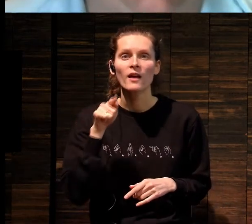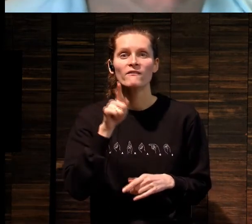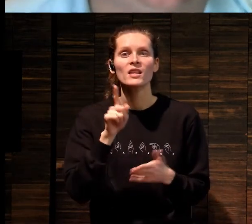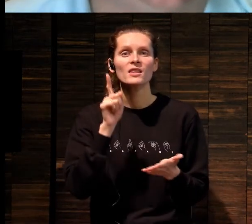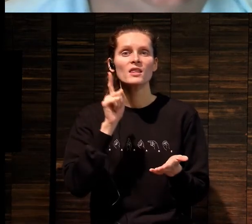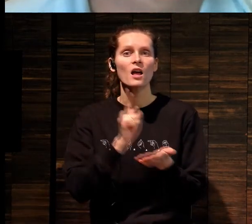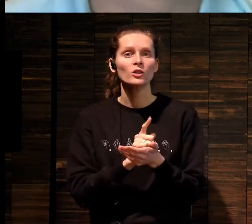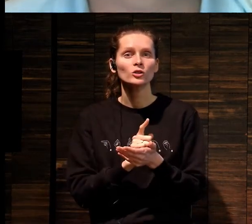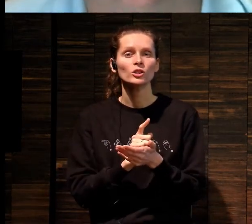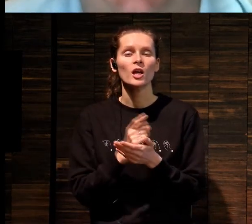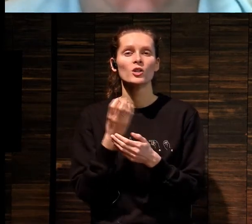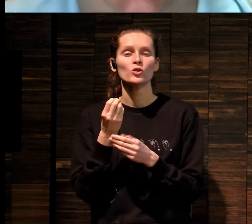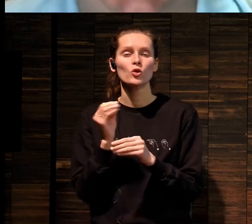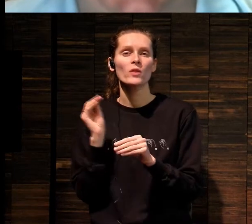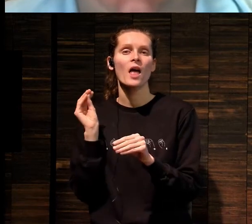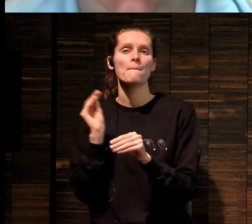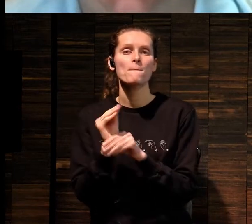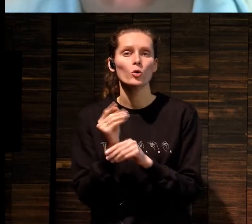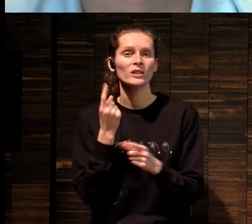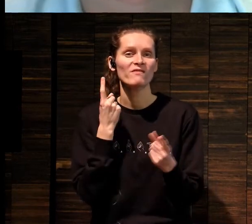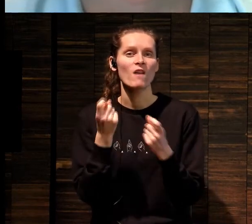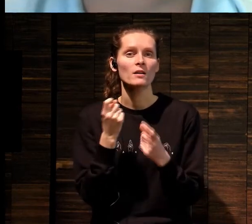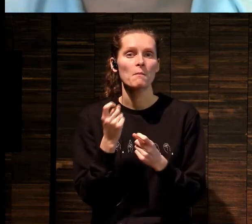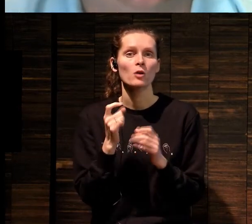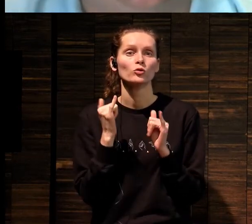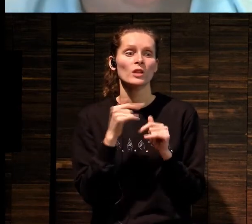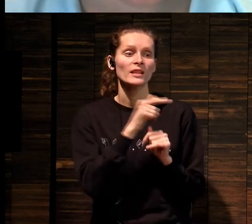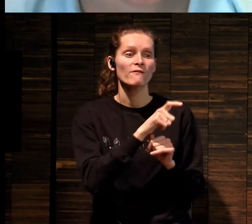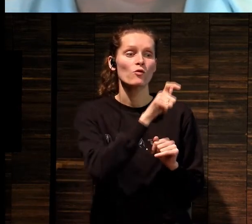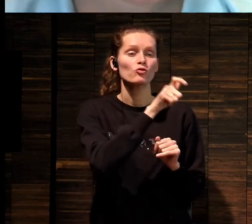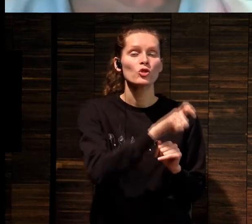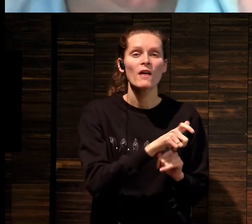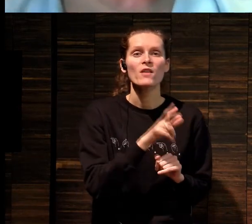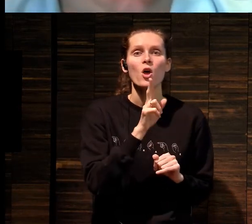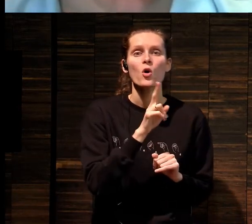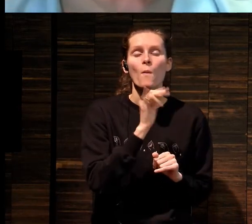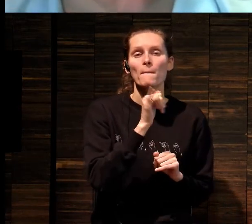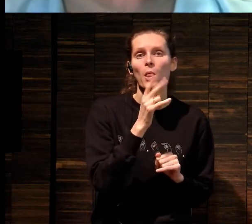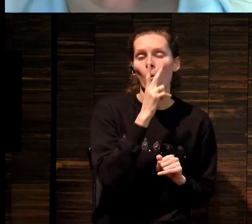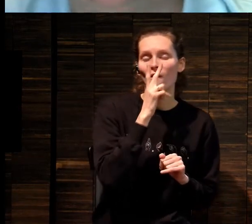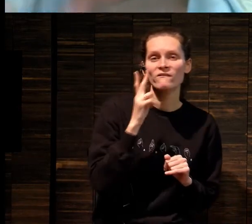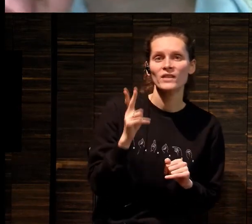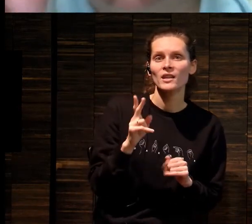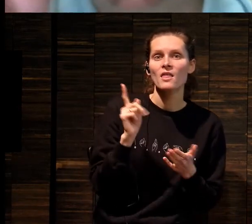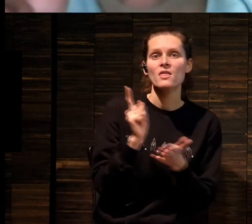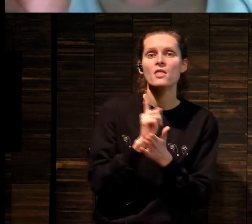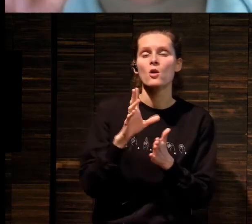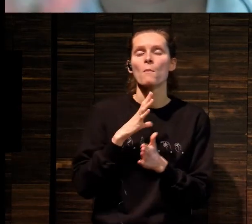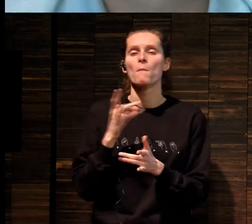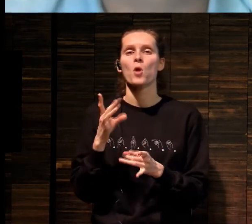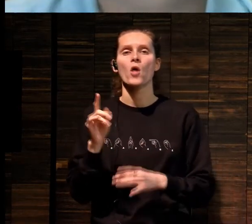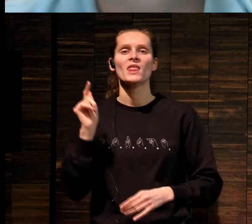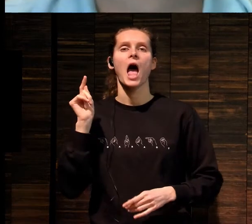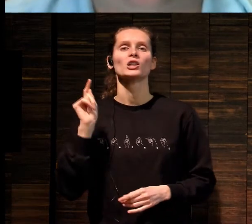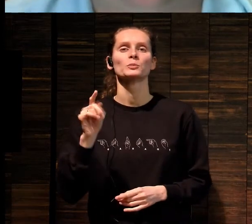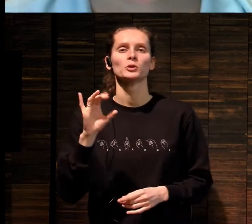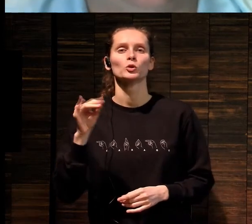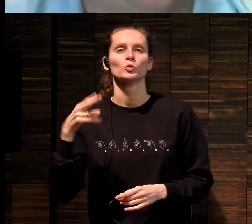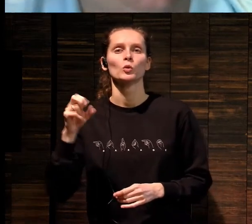Form labels, that's also a violation. So as a sighted person, we see email and then a blank, and